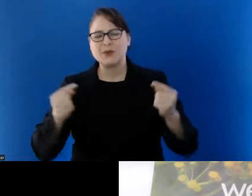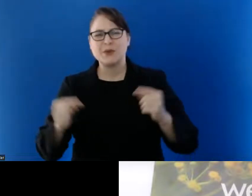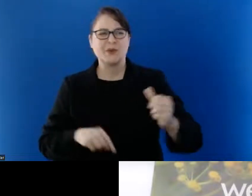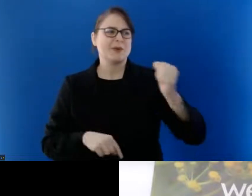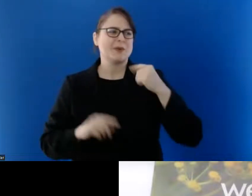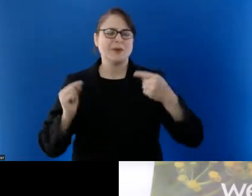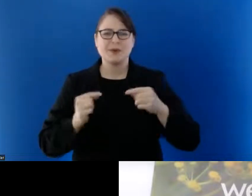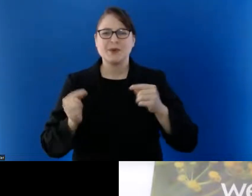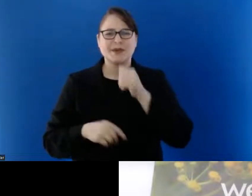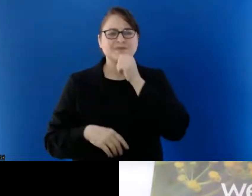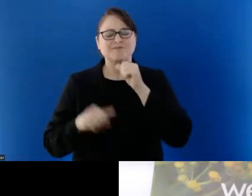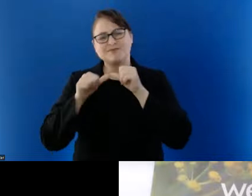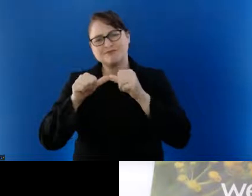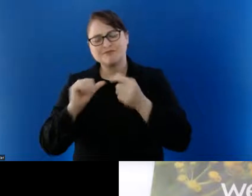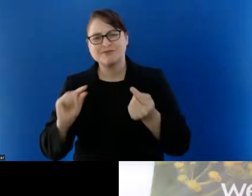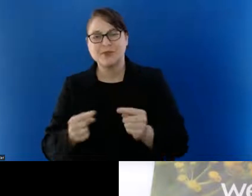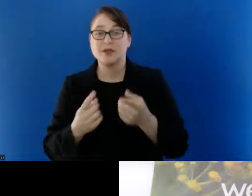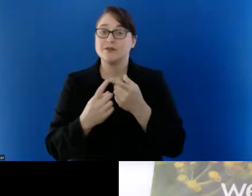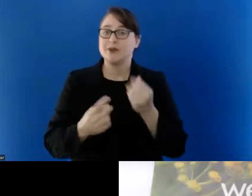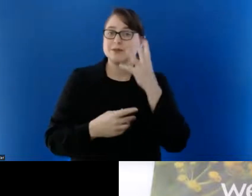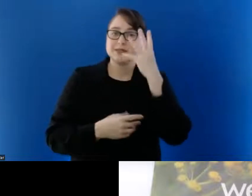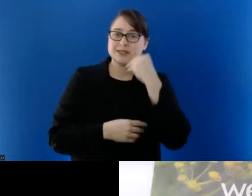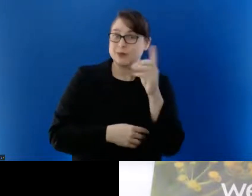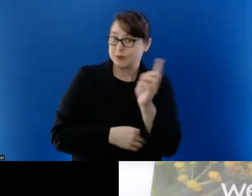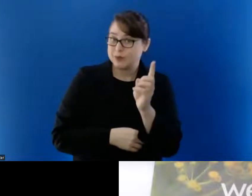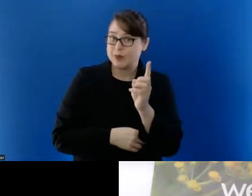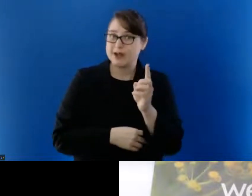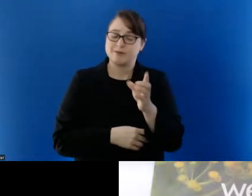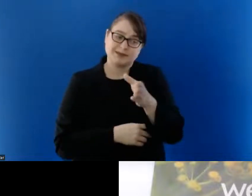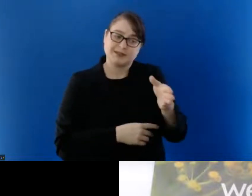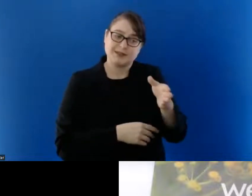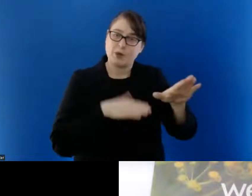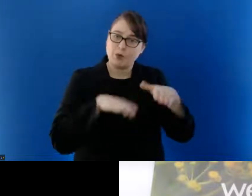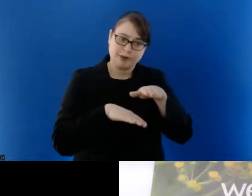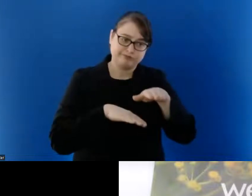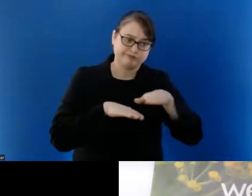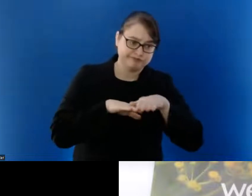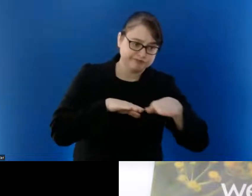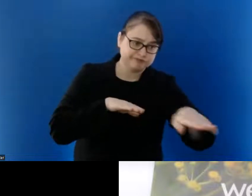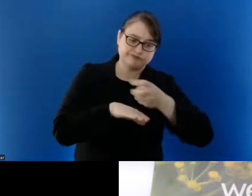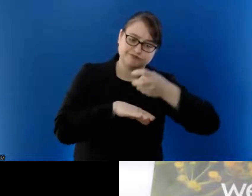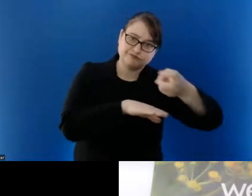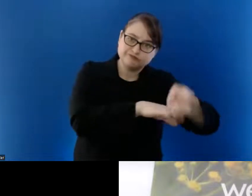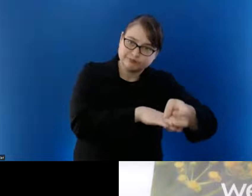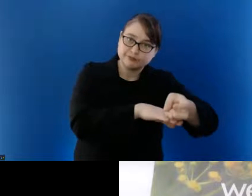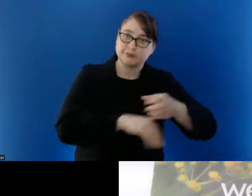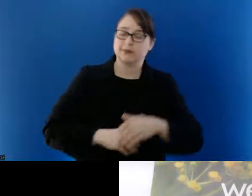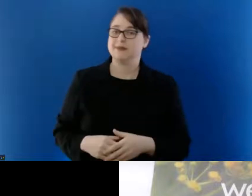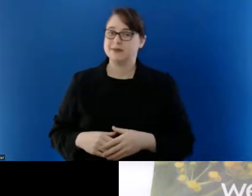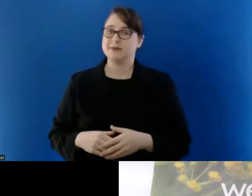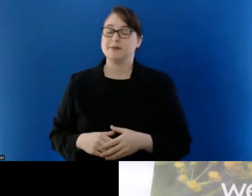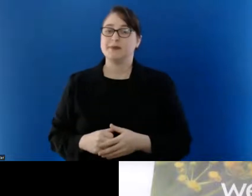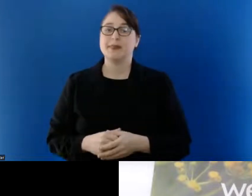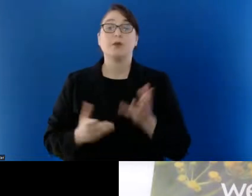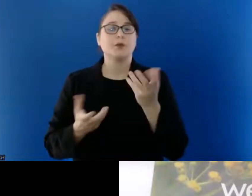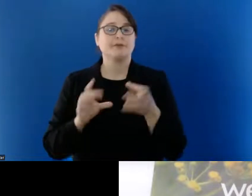talk a little bit about the work that the community health workers are doing. But before I do that, I do want to just mention the way that we became